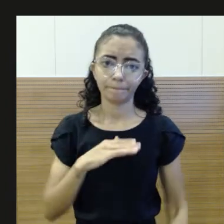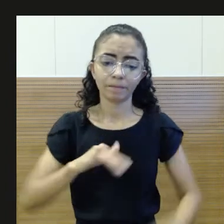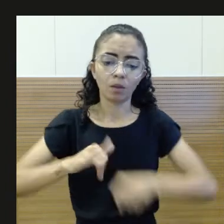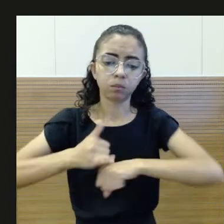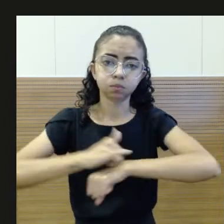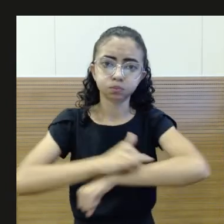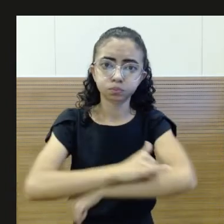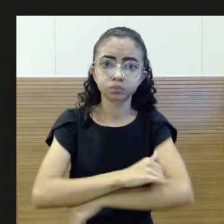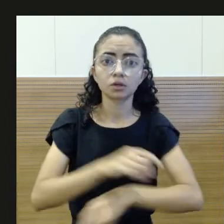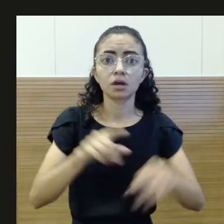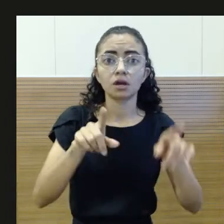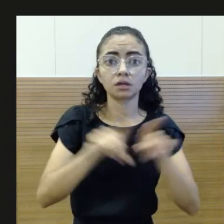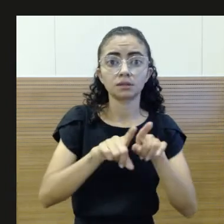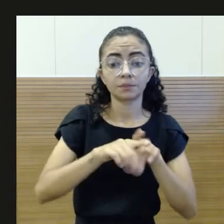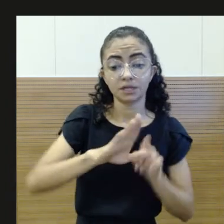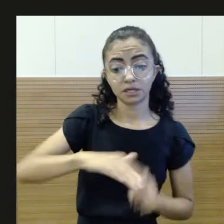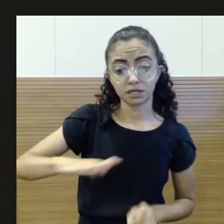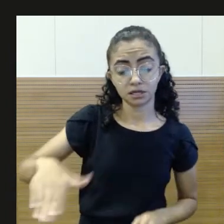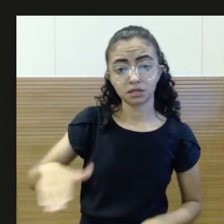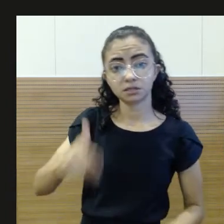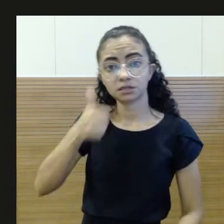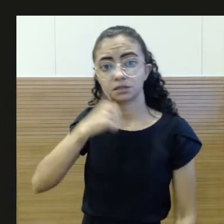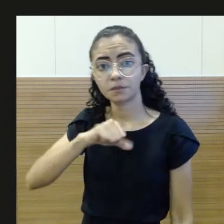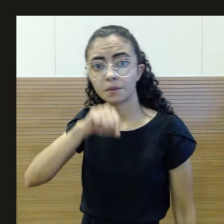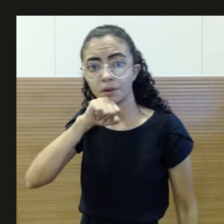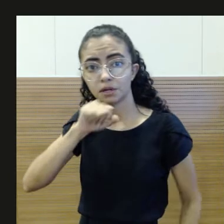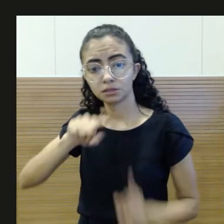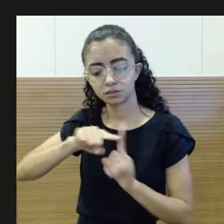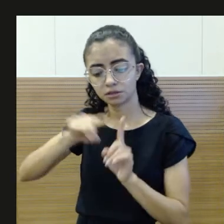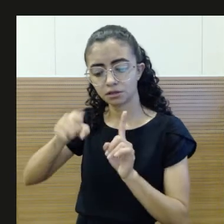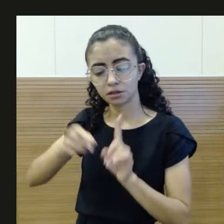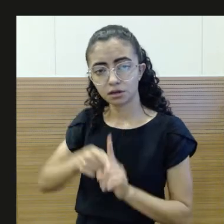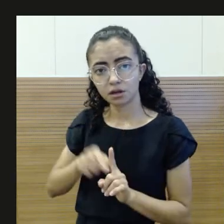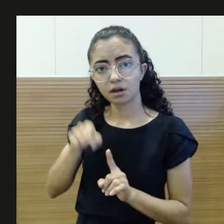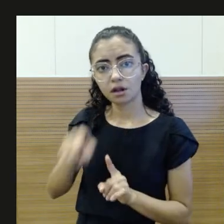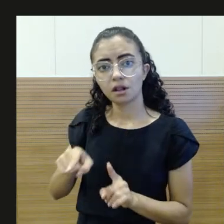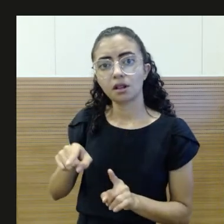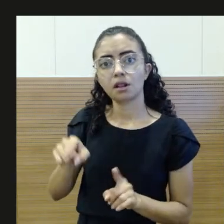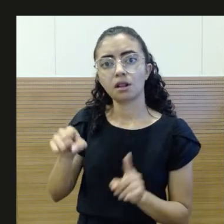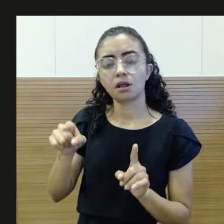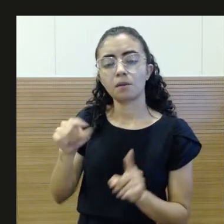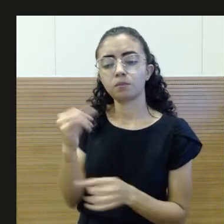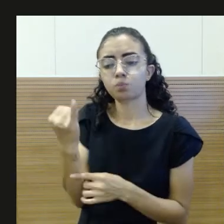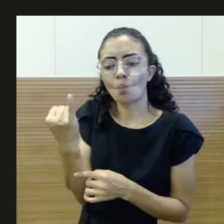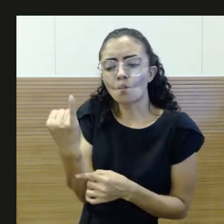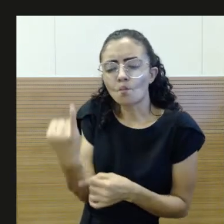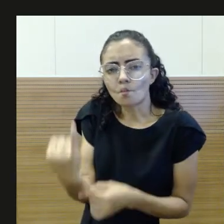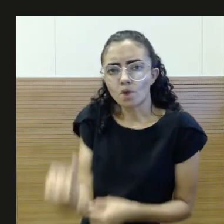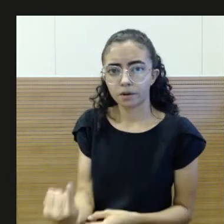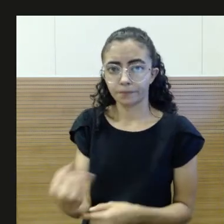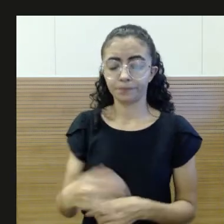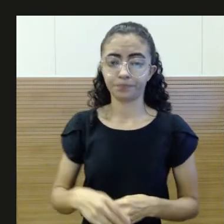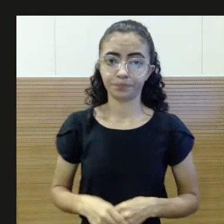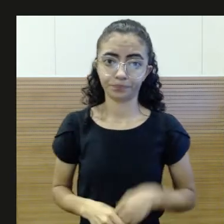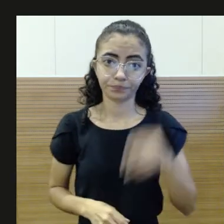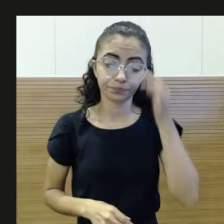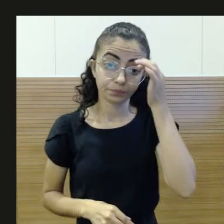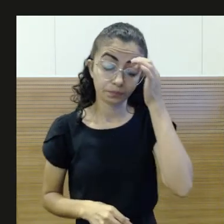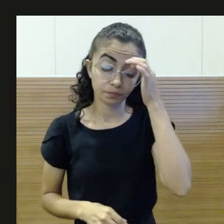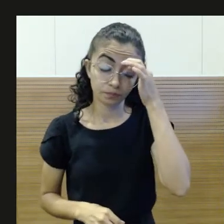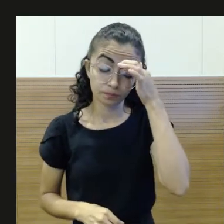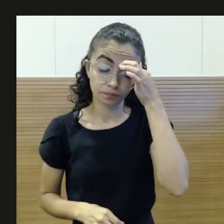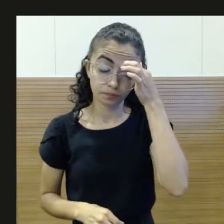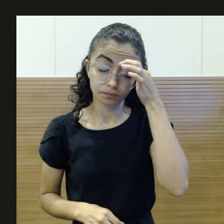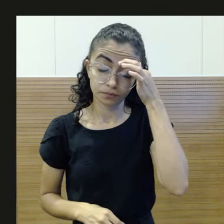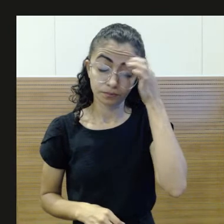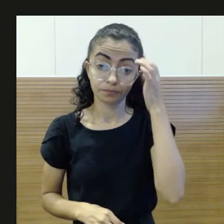foods according to the degree of processing that has been approached by Professor Carlos, bringing evidences with that regard, and Professor Jeffrey